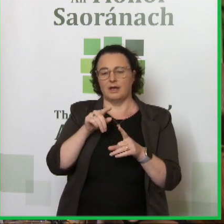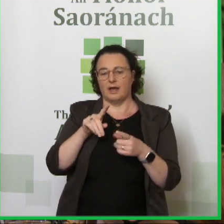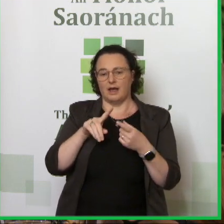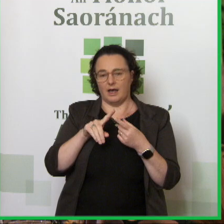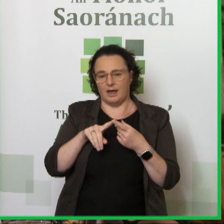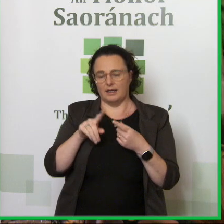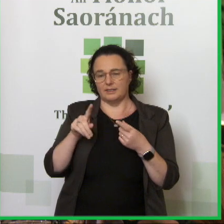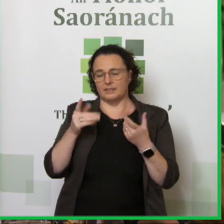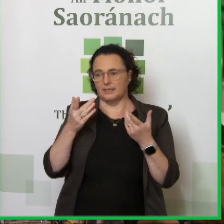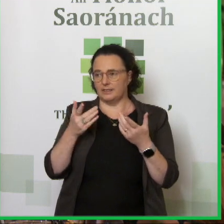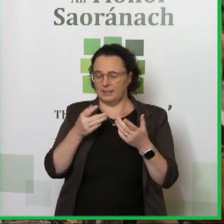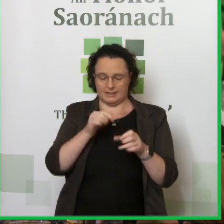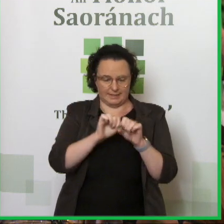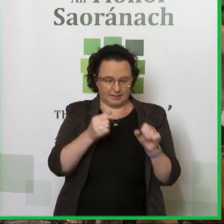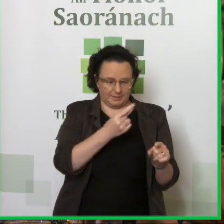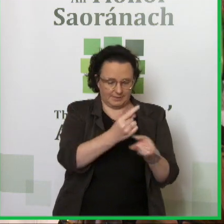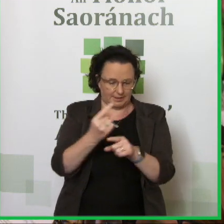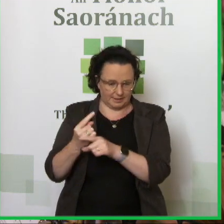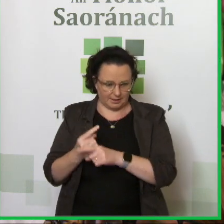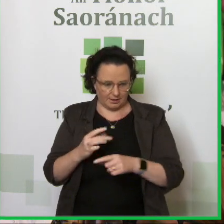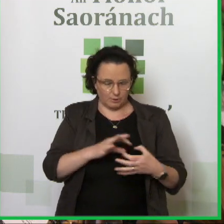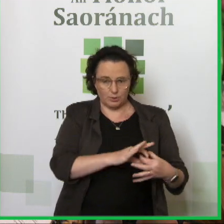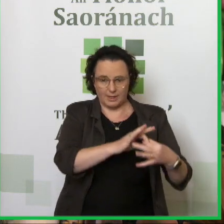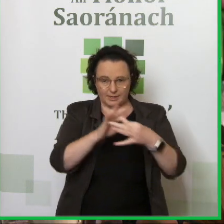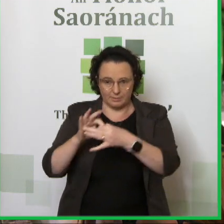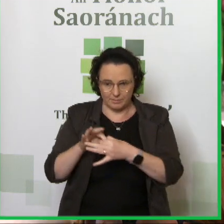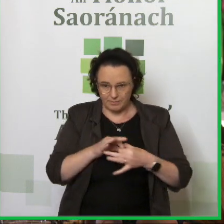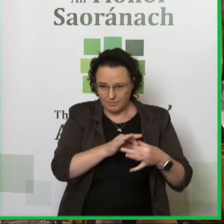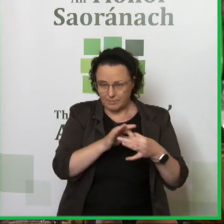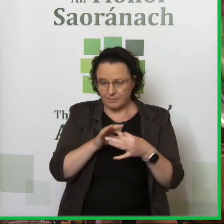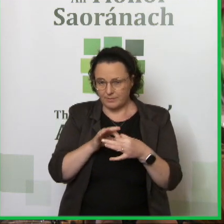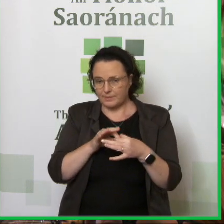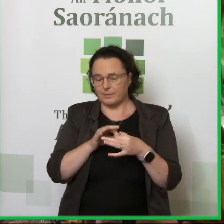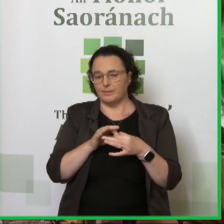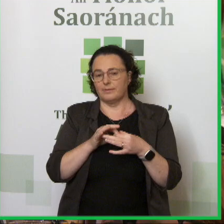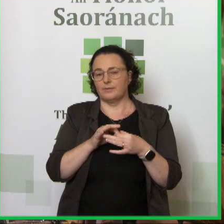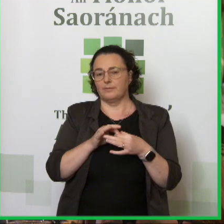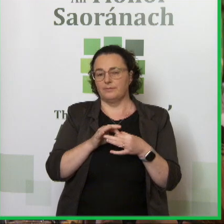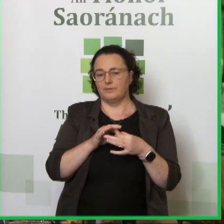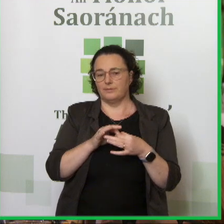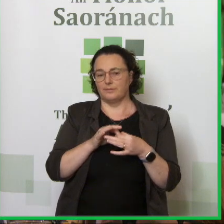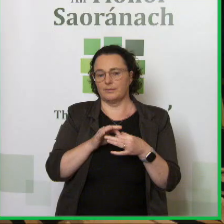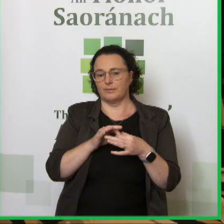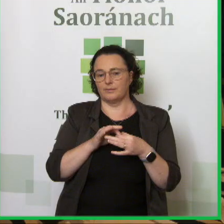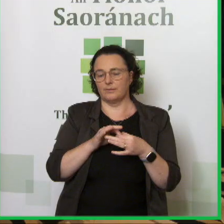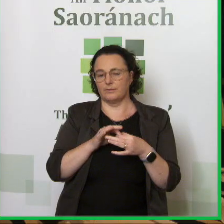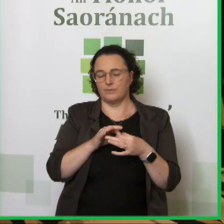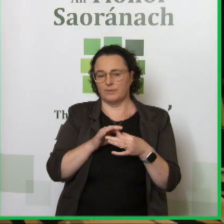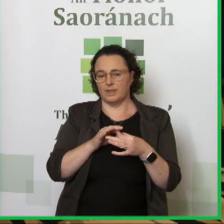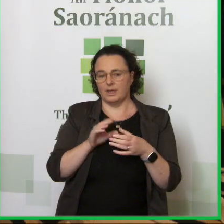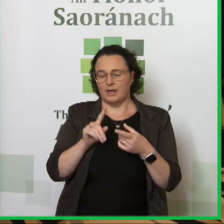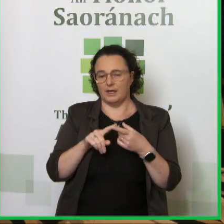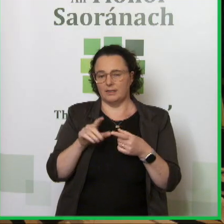all the existing systems and within the regard of the users confidentially and